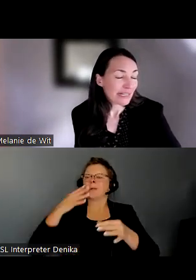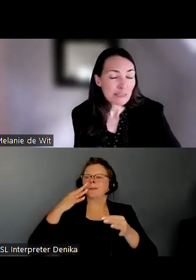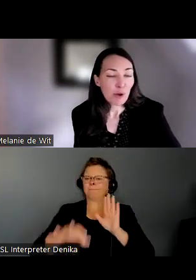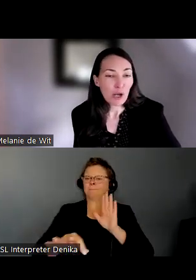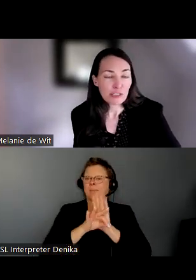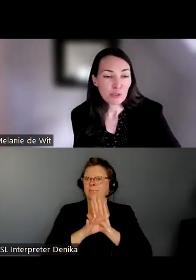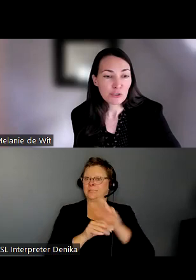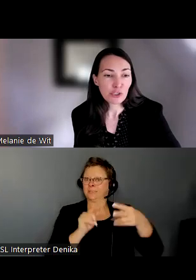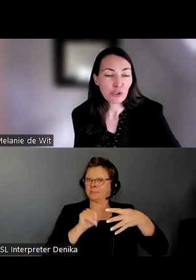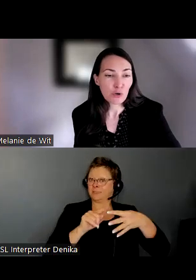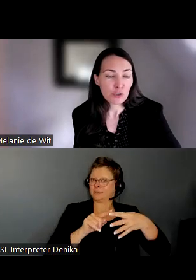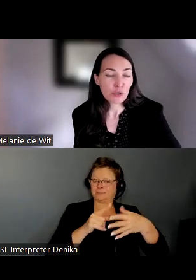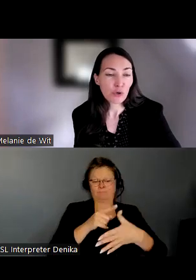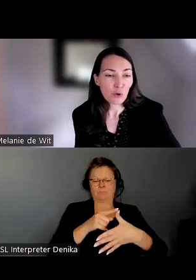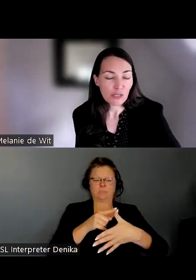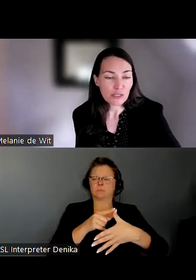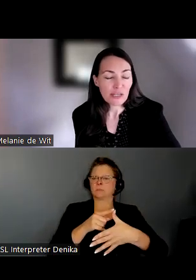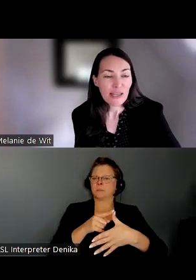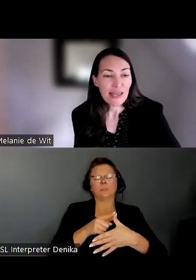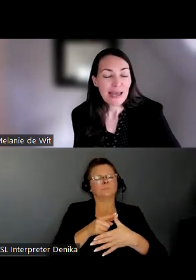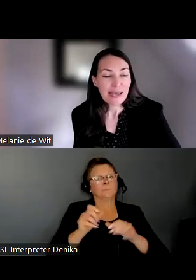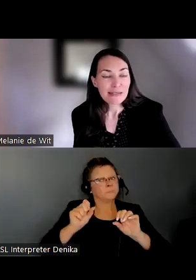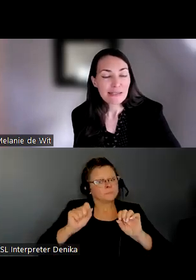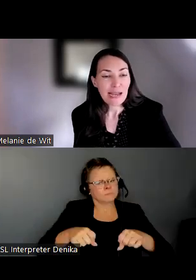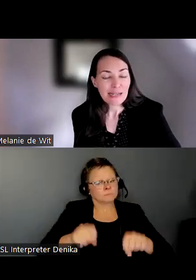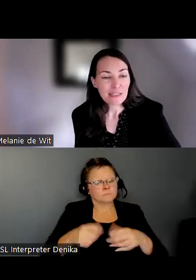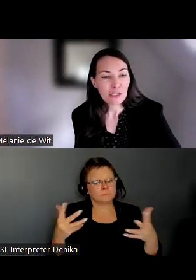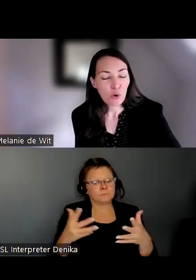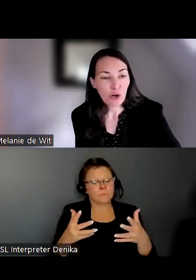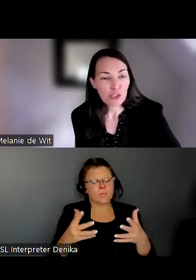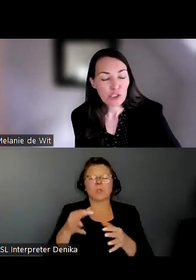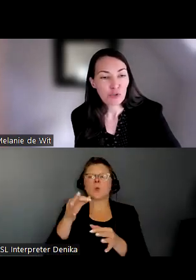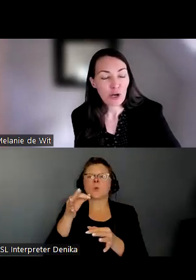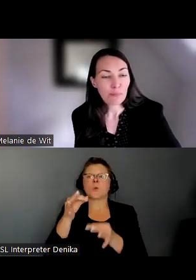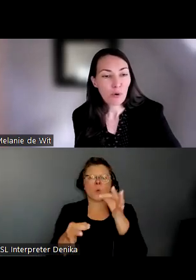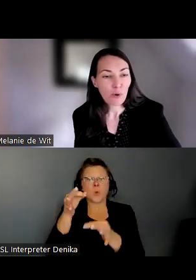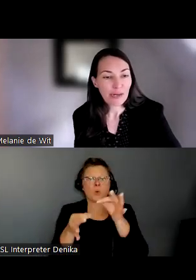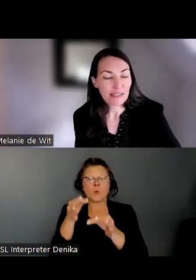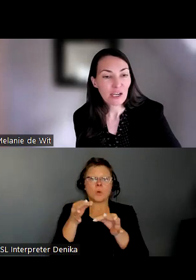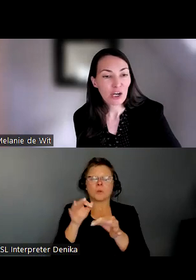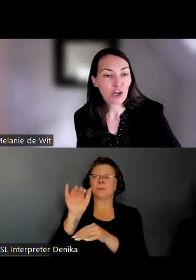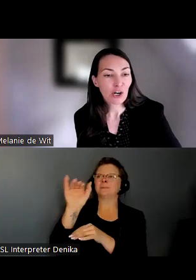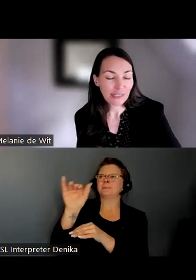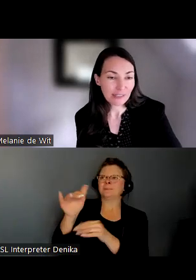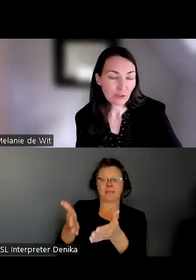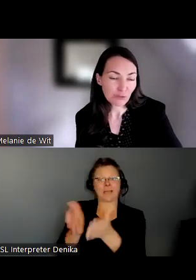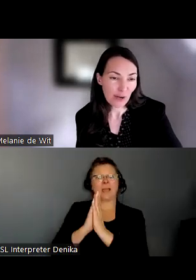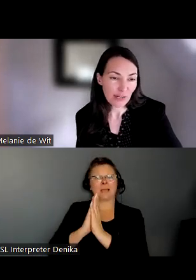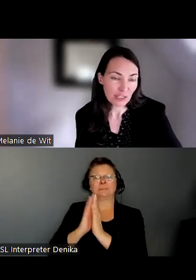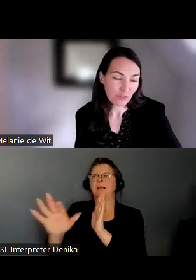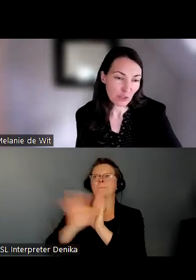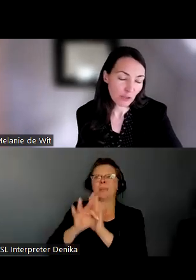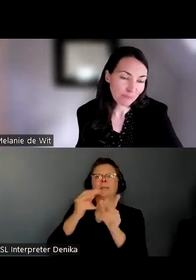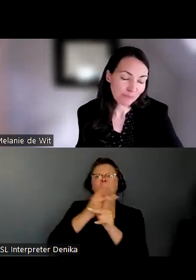It is possible to go to court and ask the court to appoint a guardian for